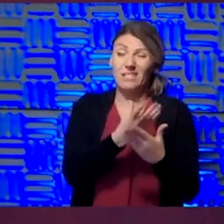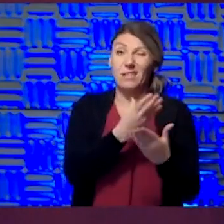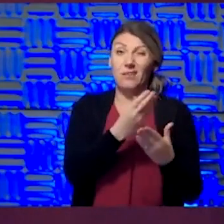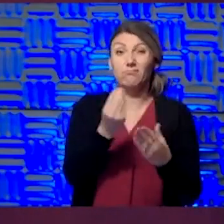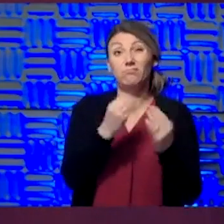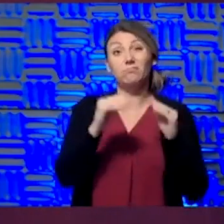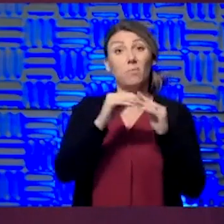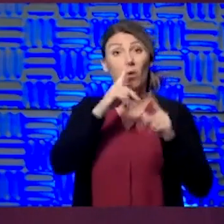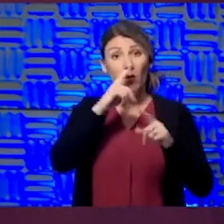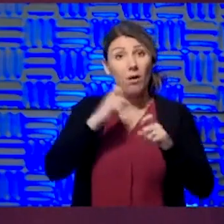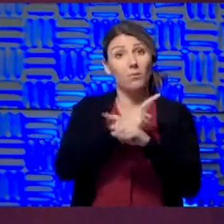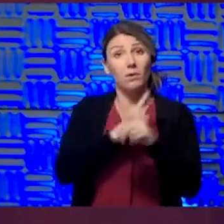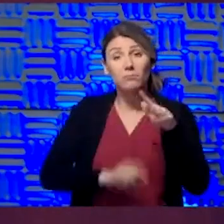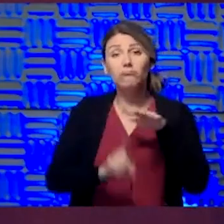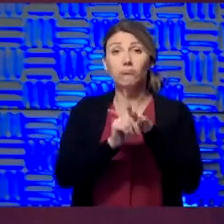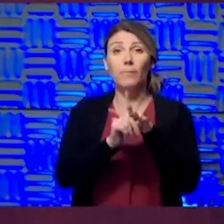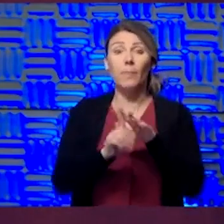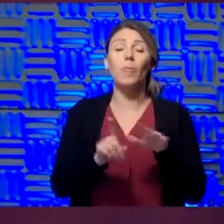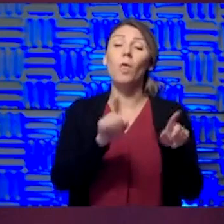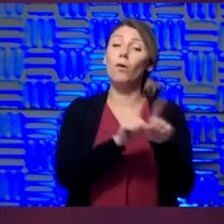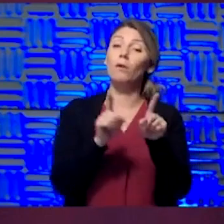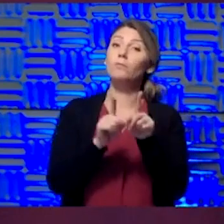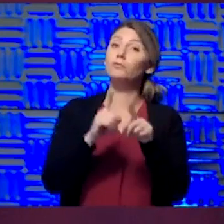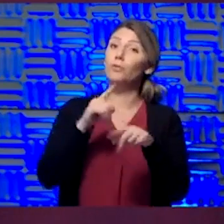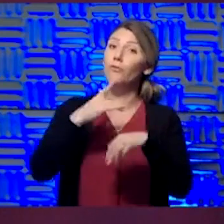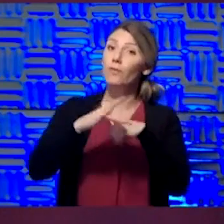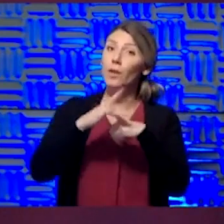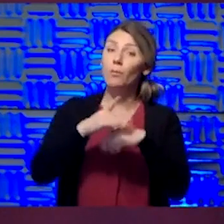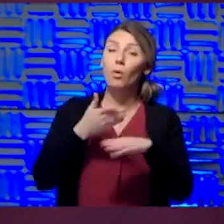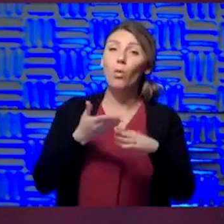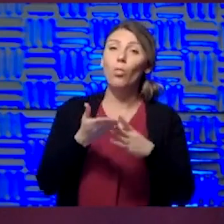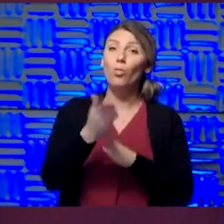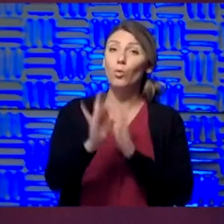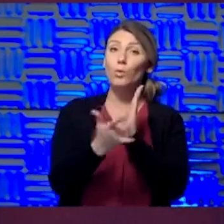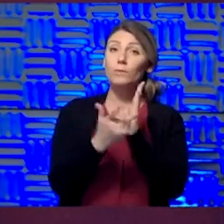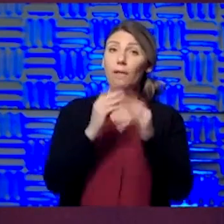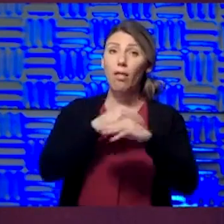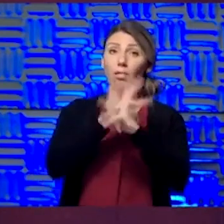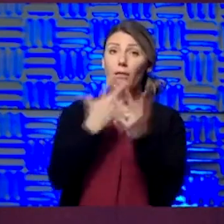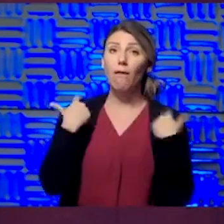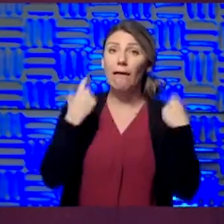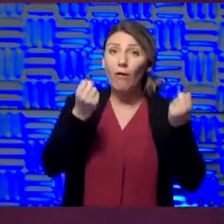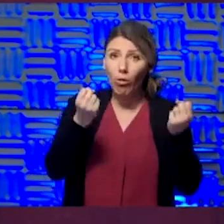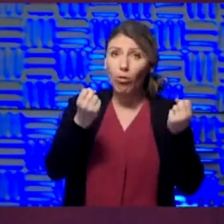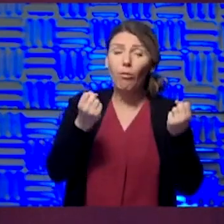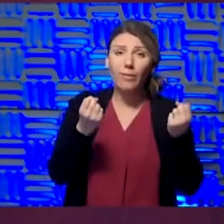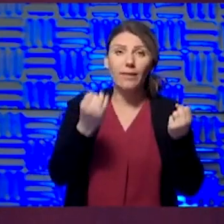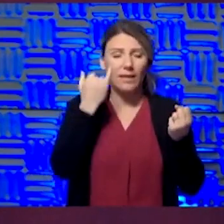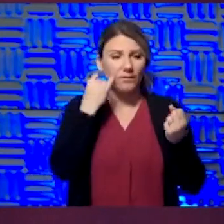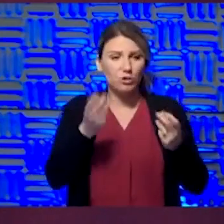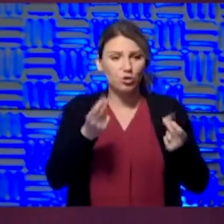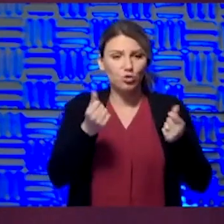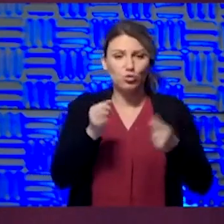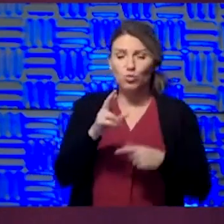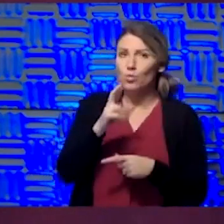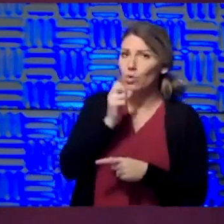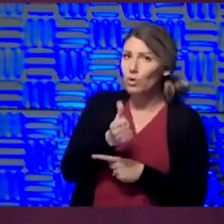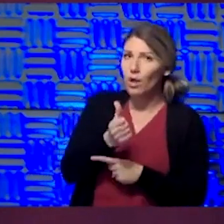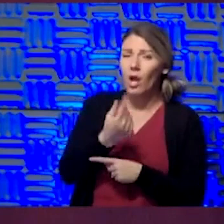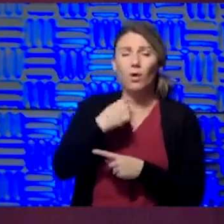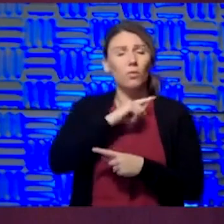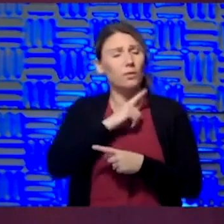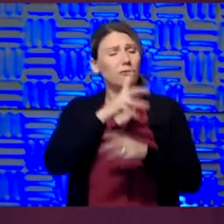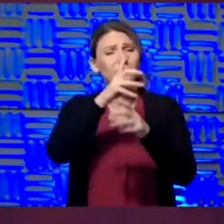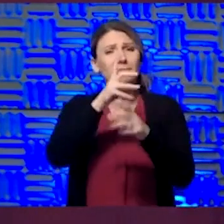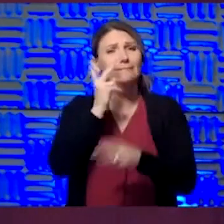And we are also available through telehealth. And so if you have any questions, whether this is urgent or not, we're seeing thousands